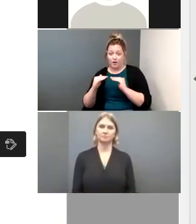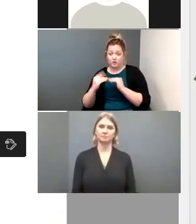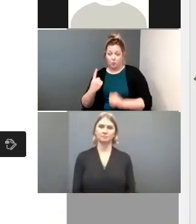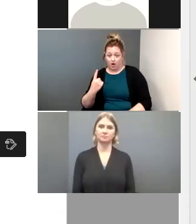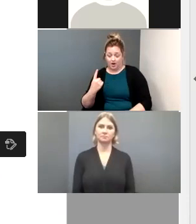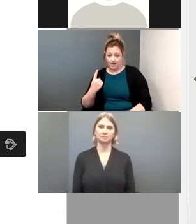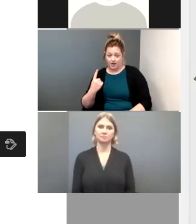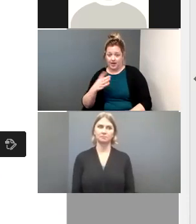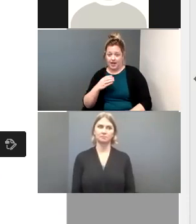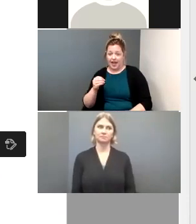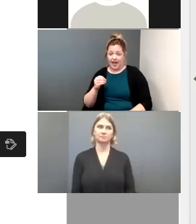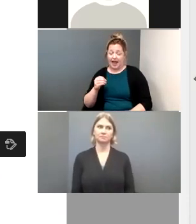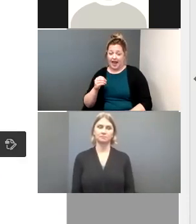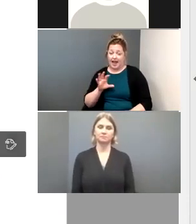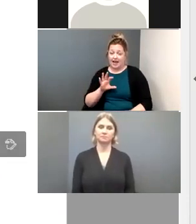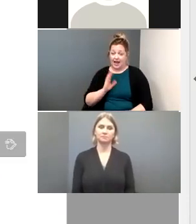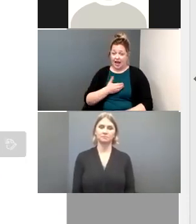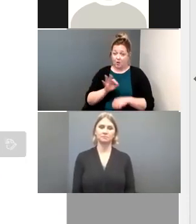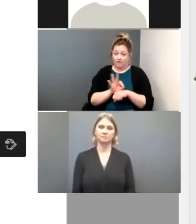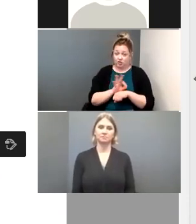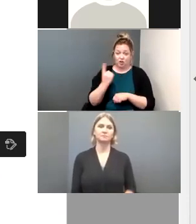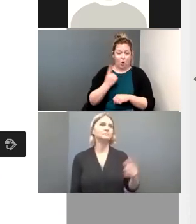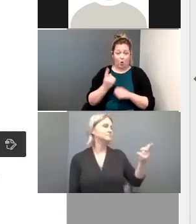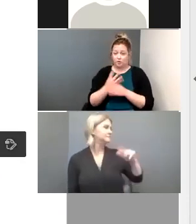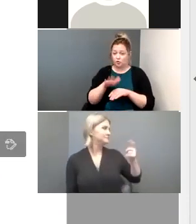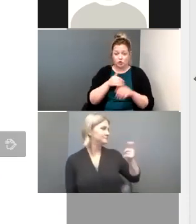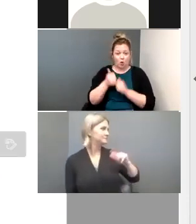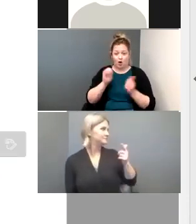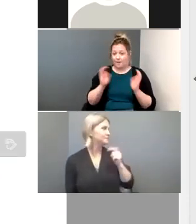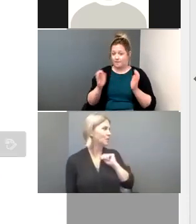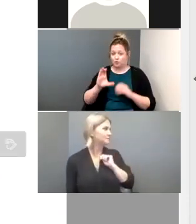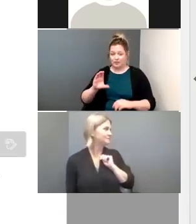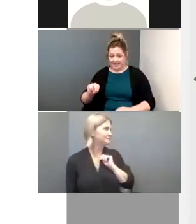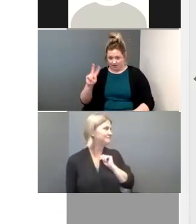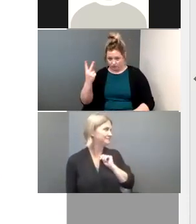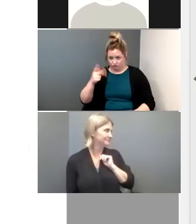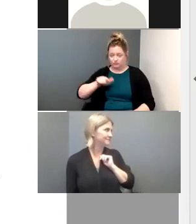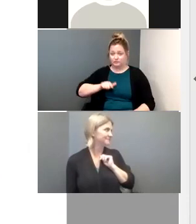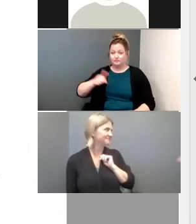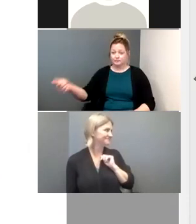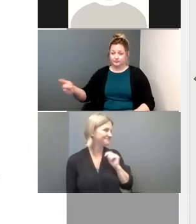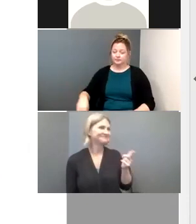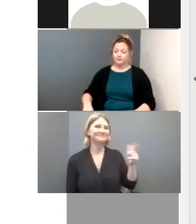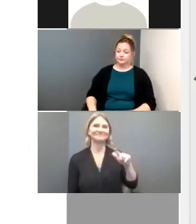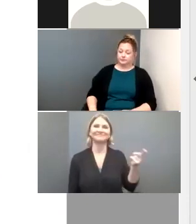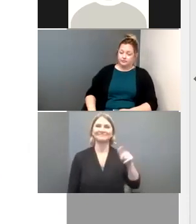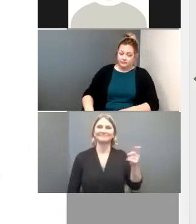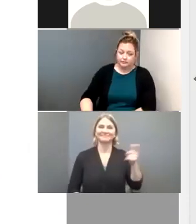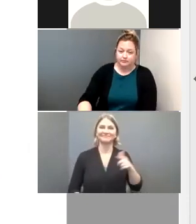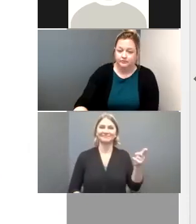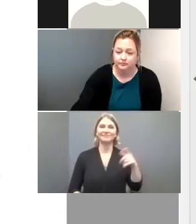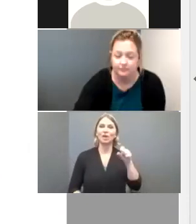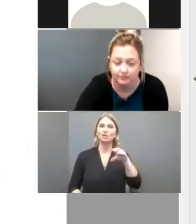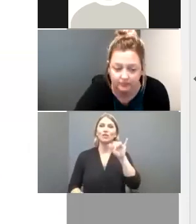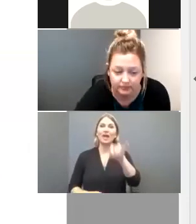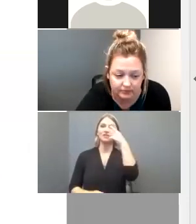fn will always grow smaller than cn squared. So this was the analytic approach to solving this particular